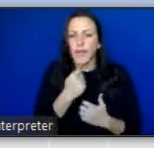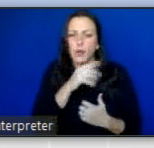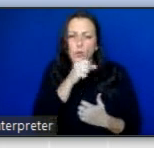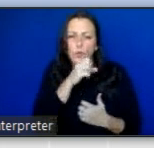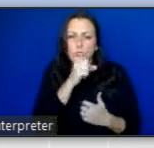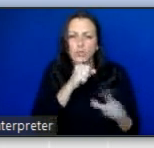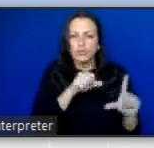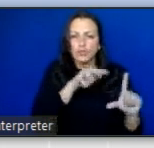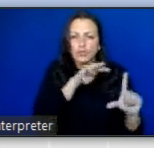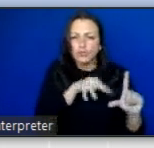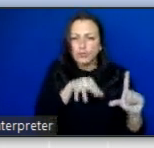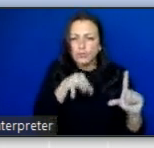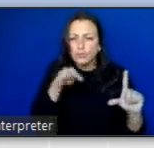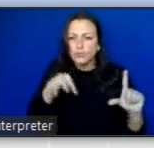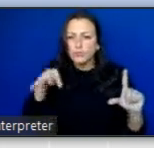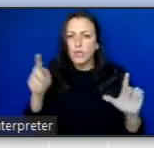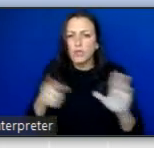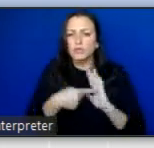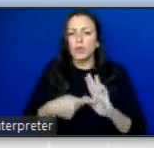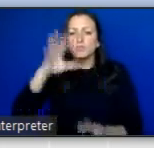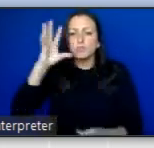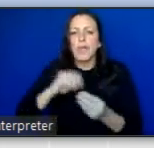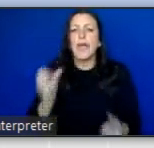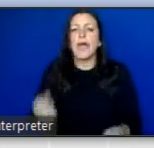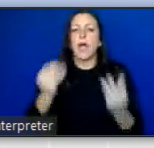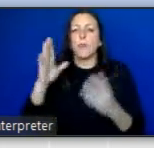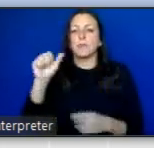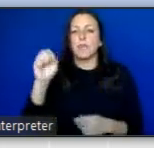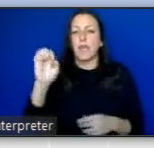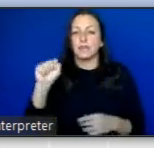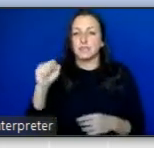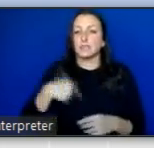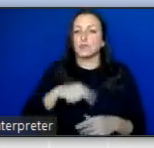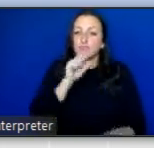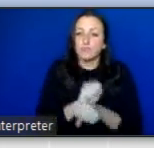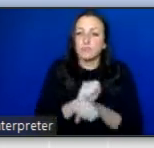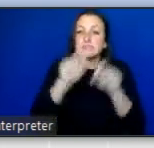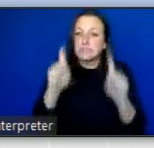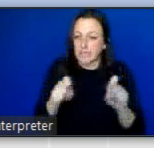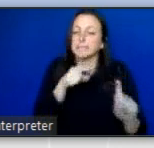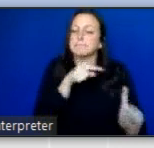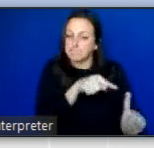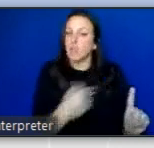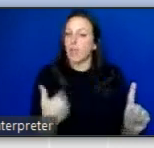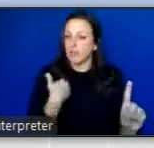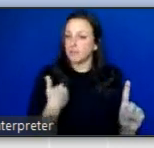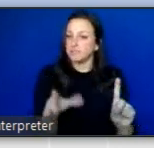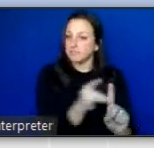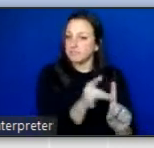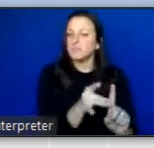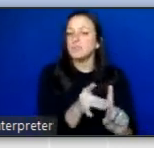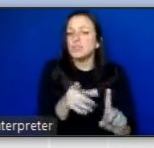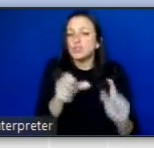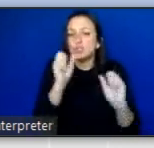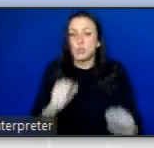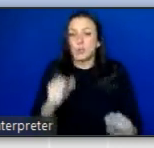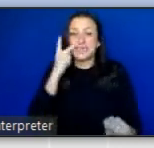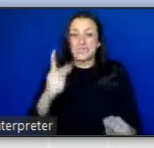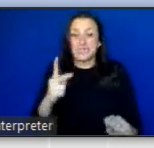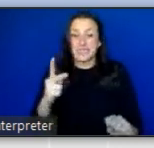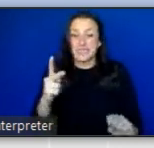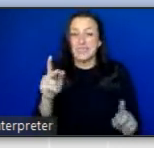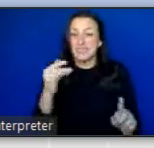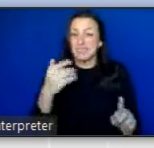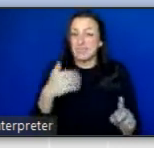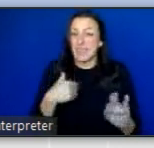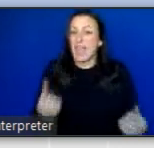the total number of cases that we were able to detect through testing. So you can see with the asymptomatic nature of this, there